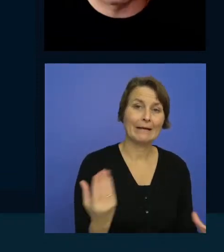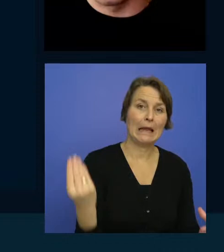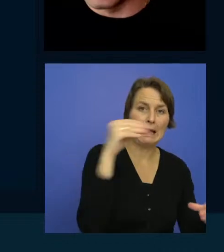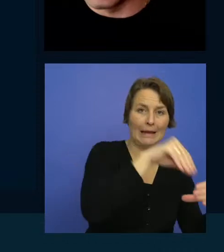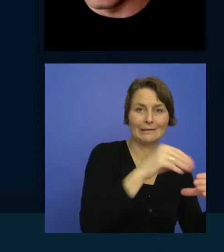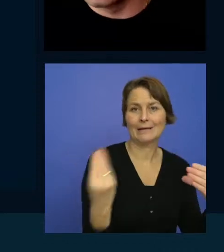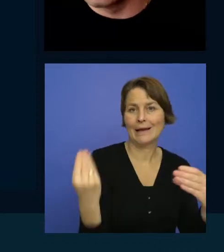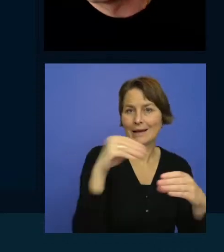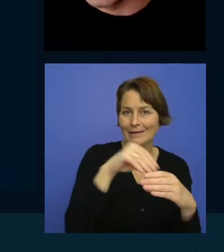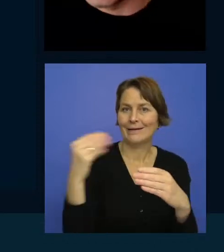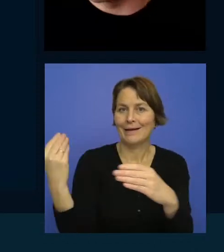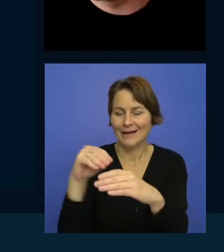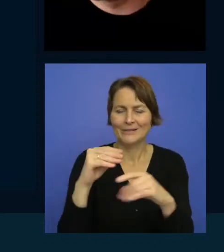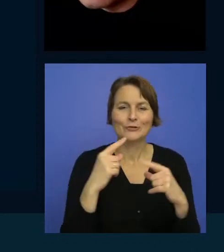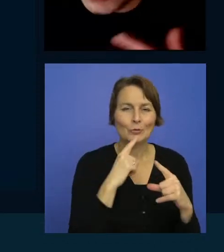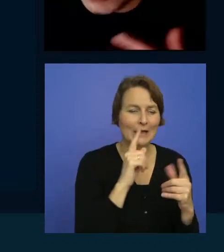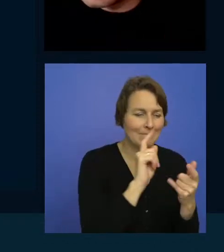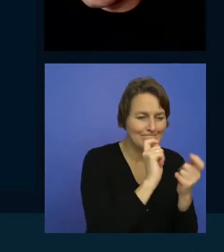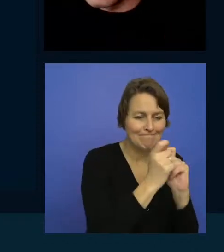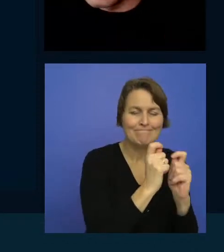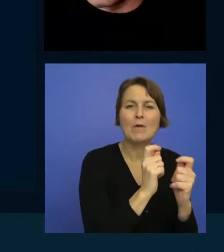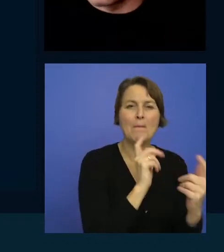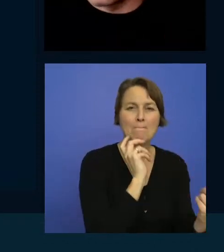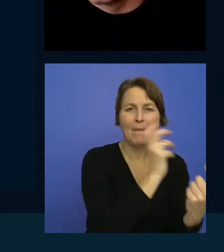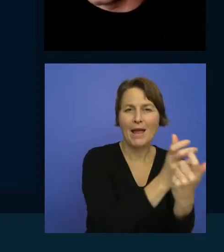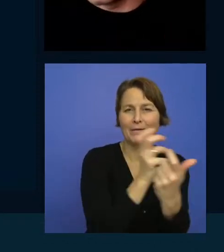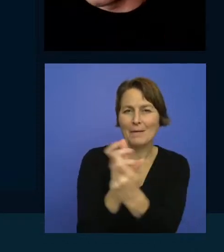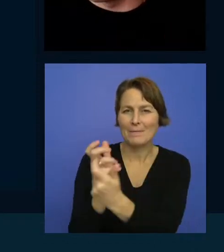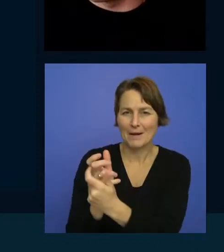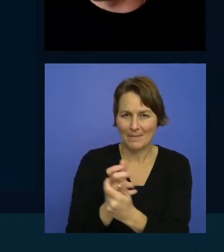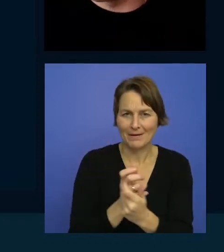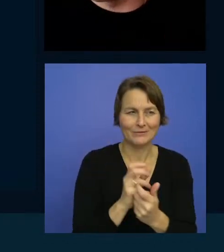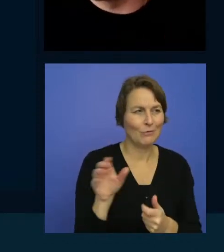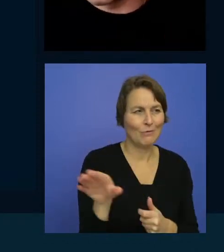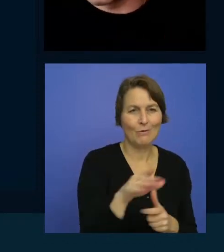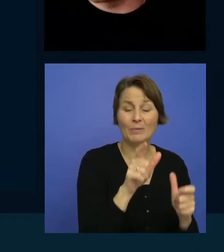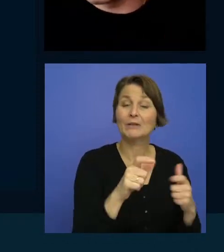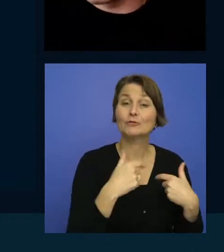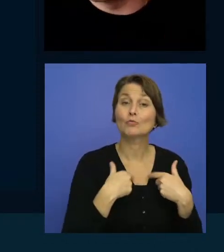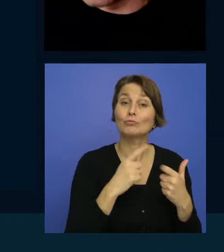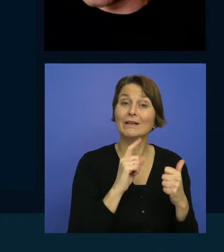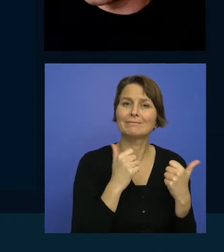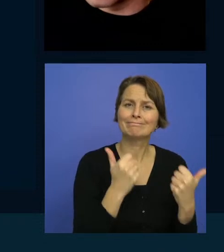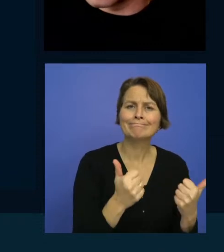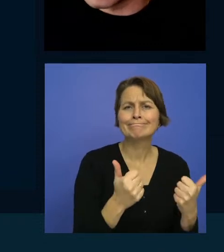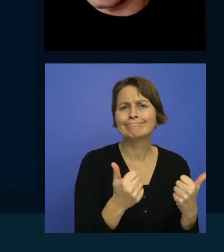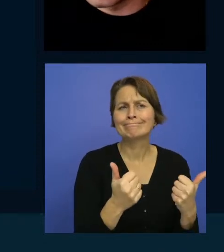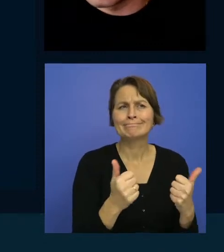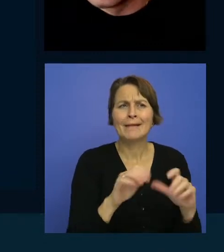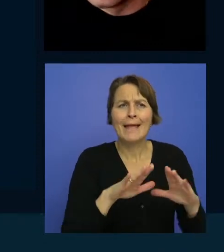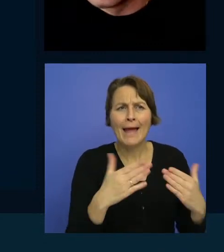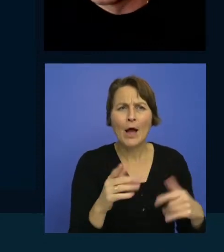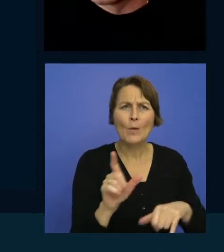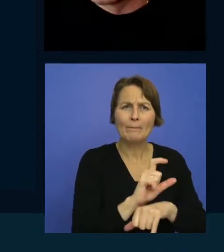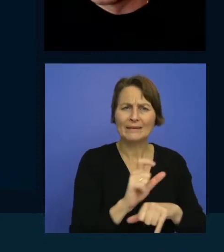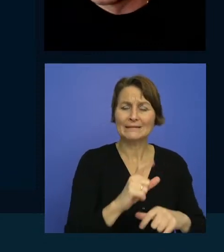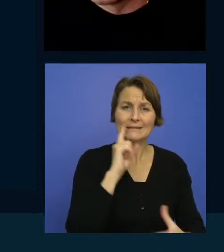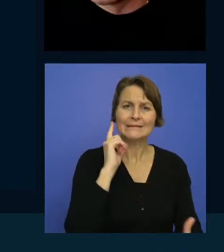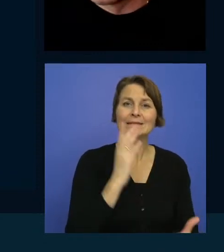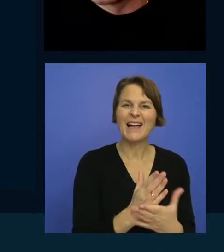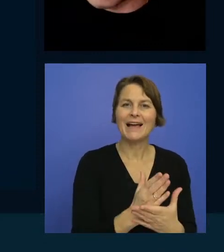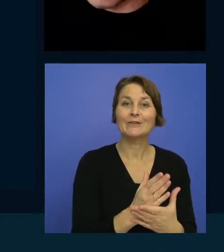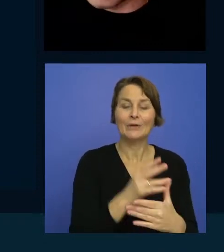repeatable, and it really changes the way a lot of the decisions get made based on the insights. Now, one